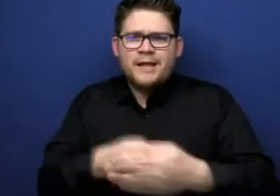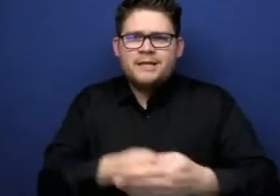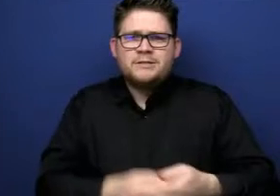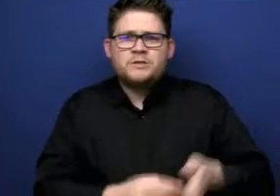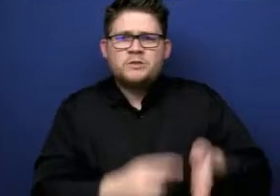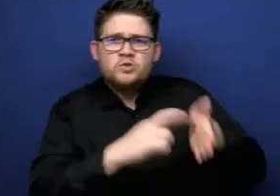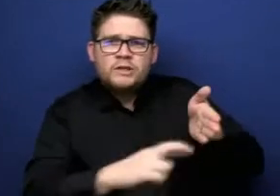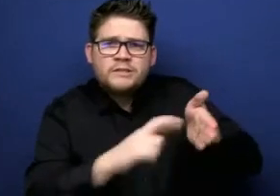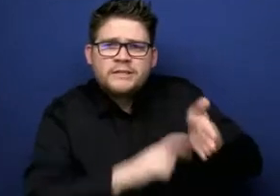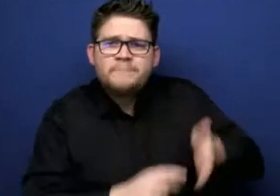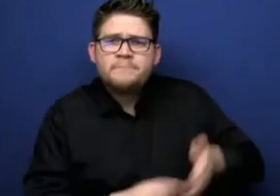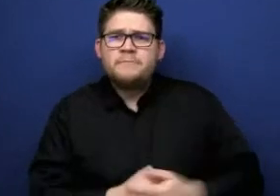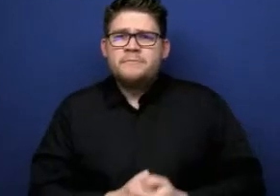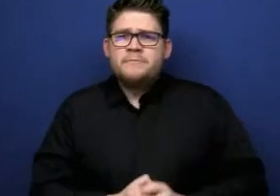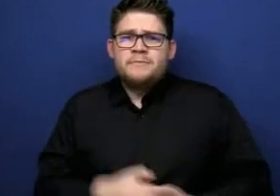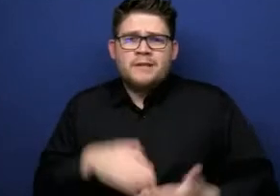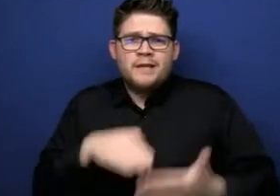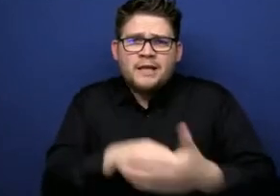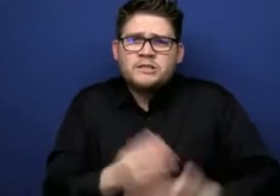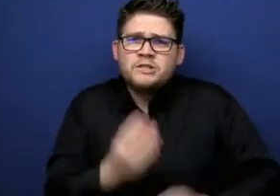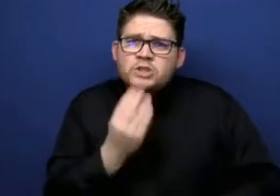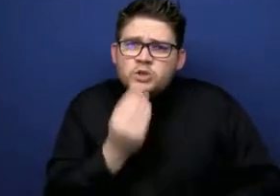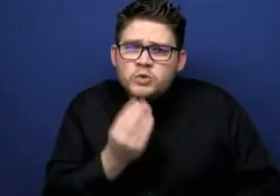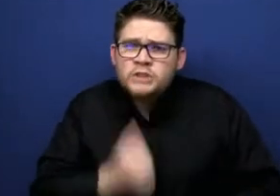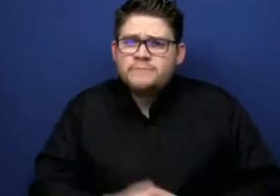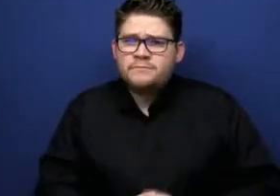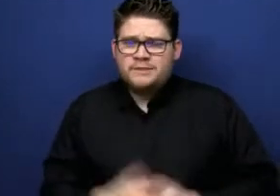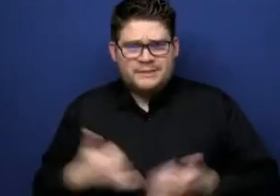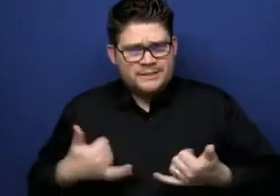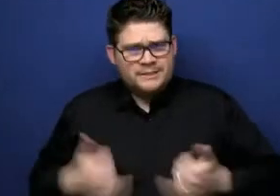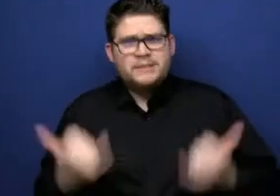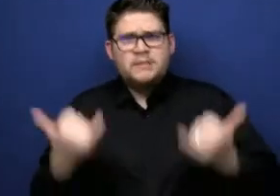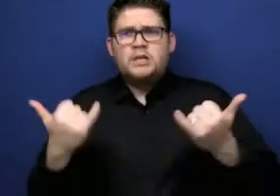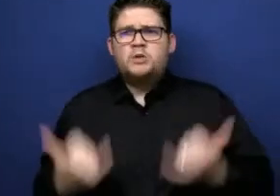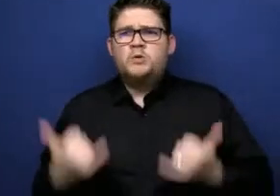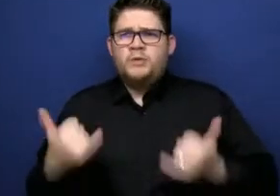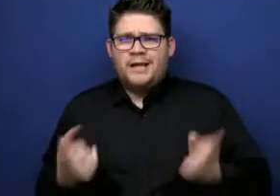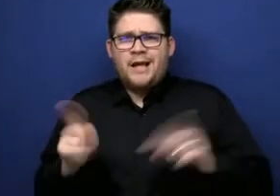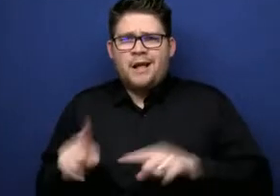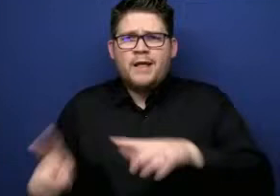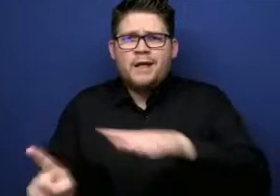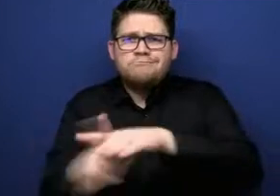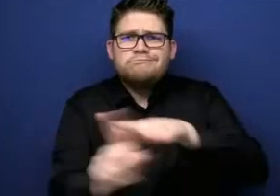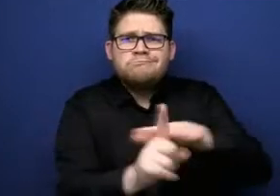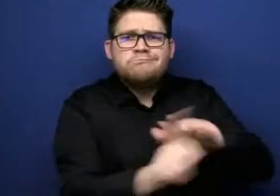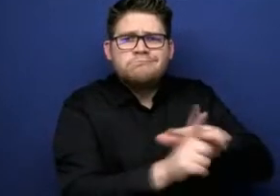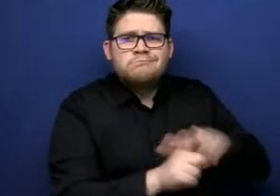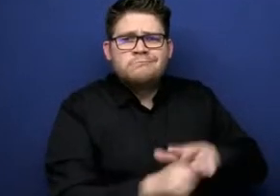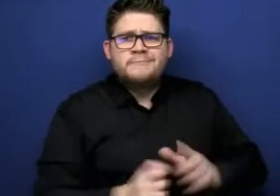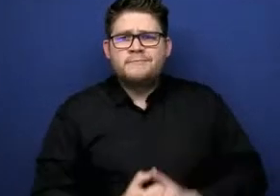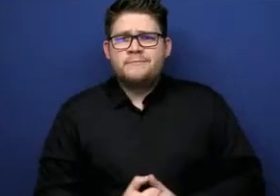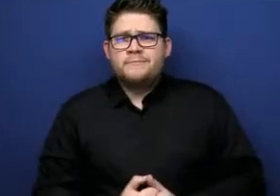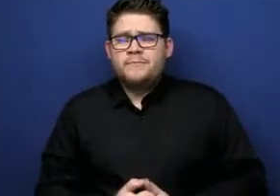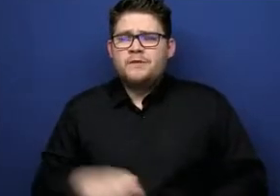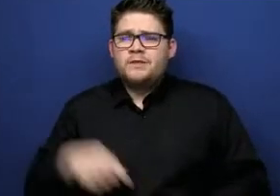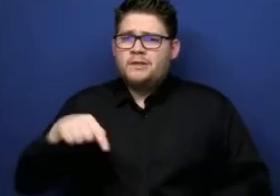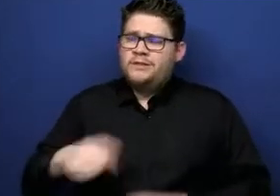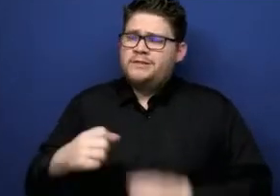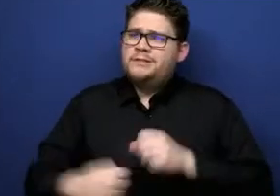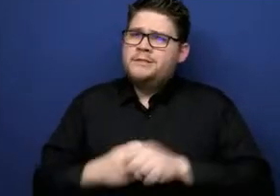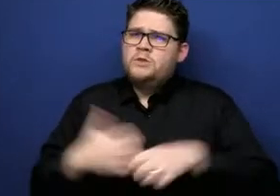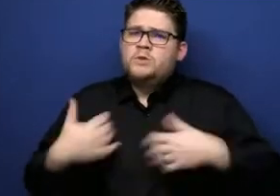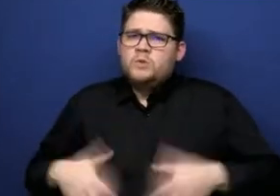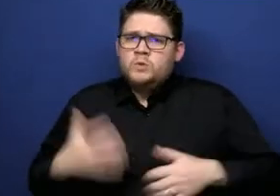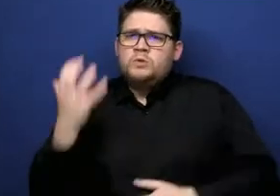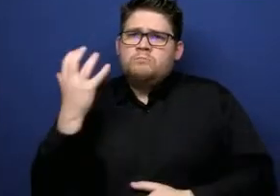exist in our world. Adding to what has been a very difficult and challenging year for so many reasons, we've tragically seen